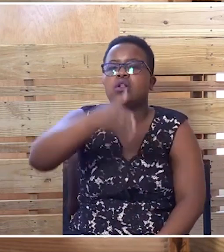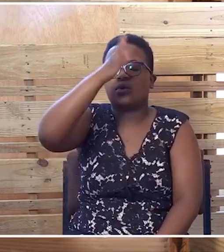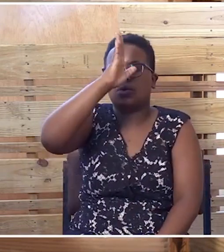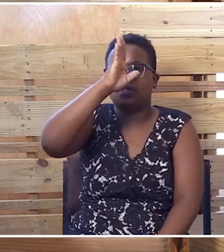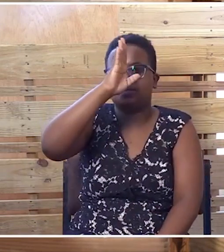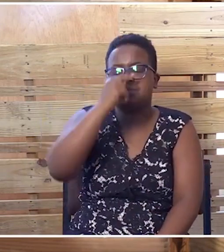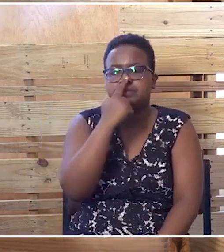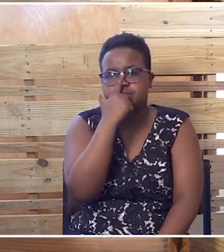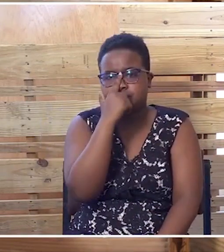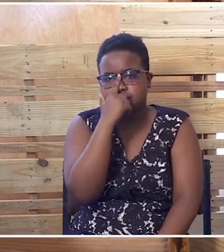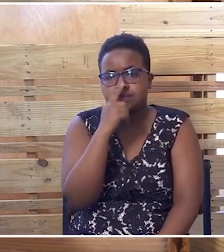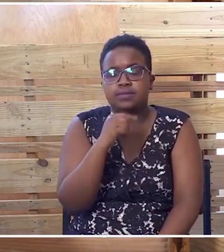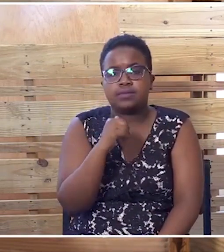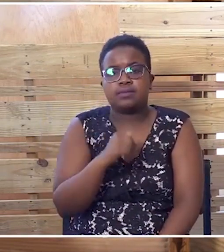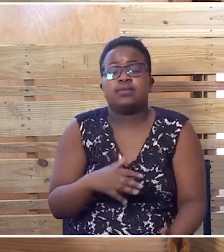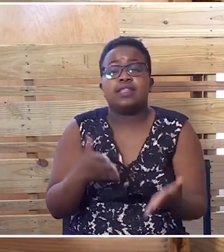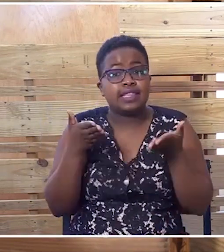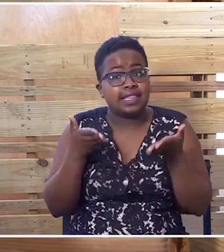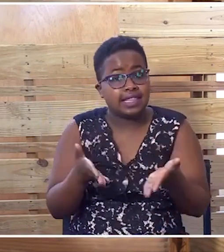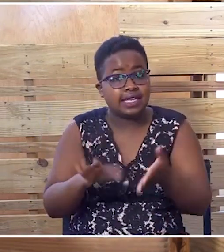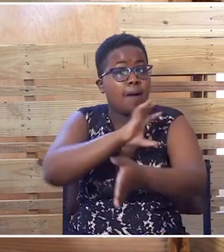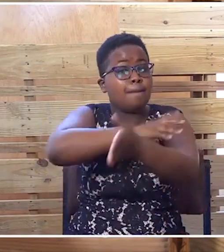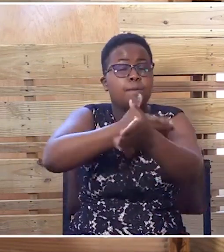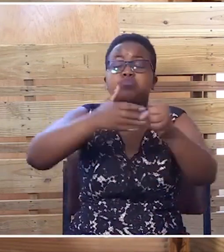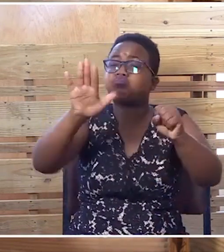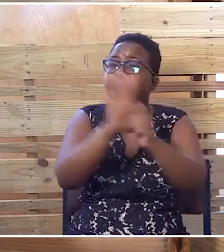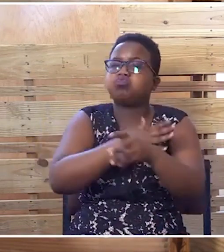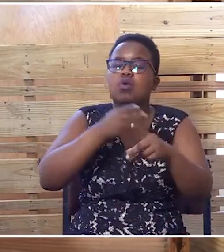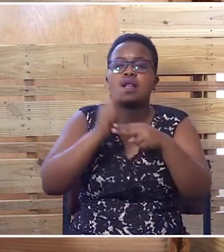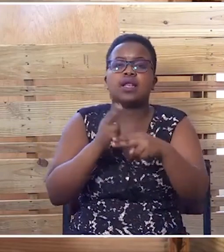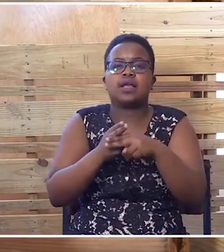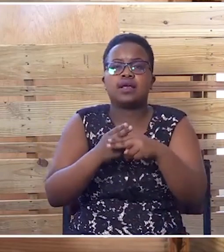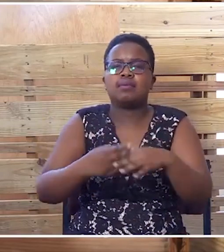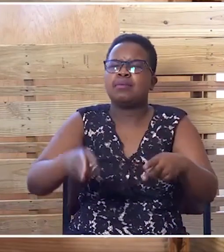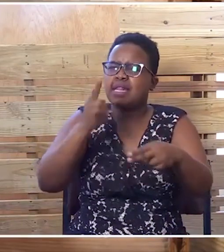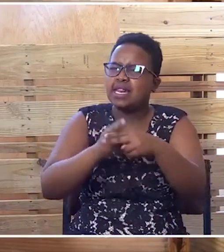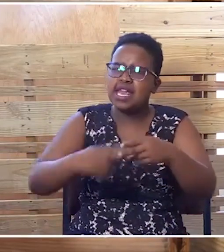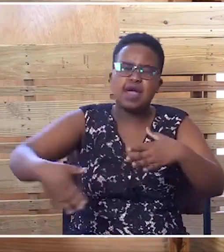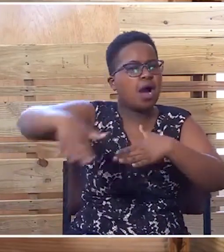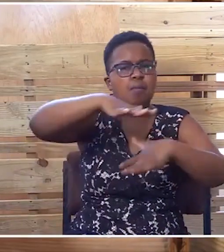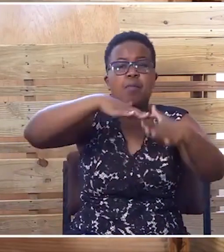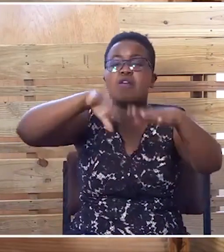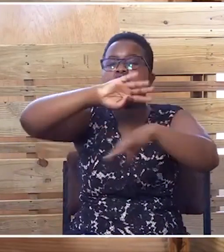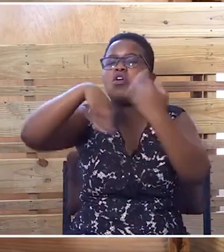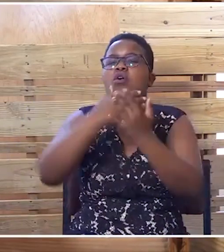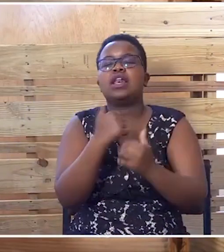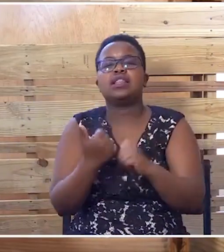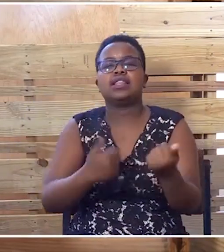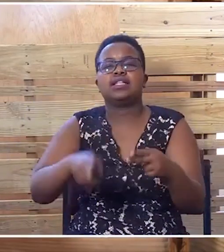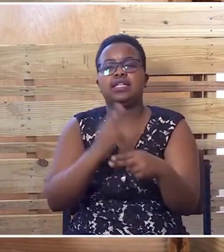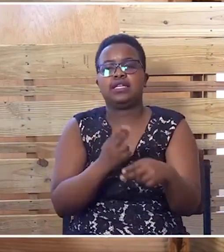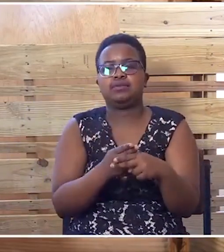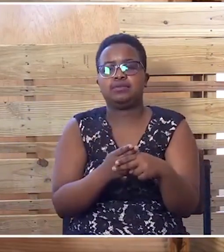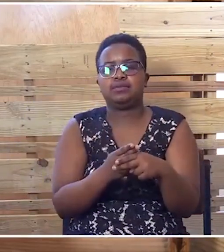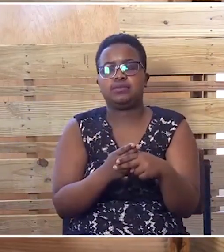the name. You know, it's a powerful name. He says the name that is above all other names. By his name, all knees shall bow, and